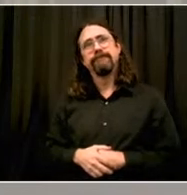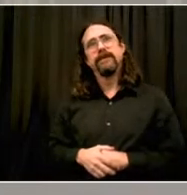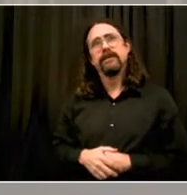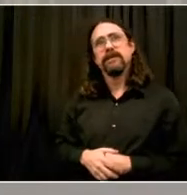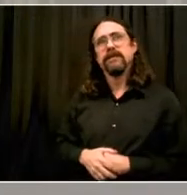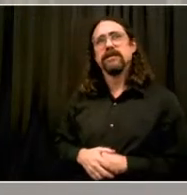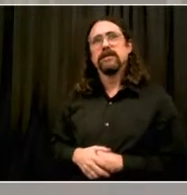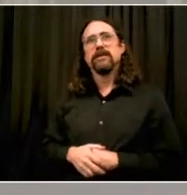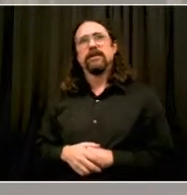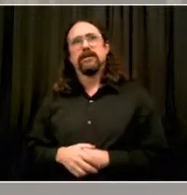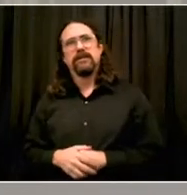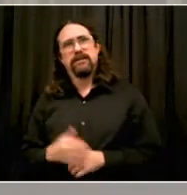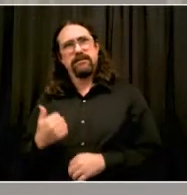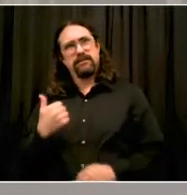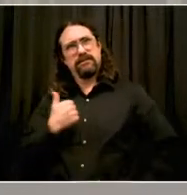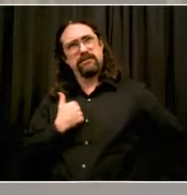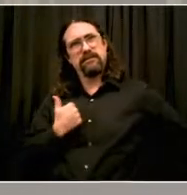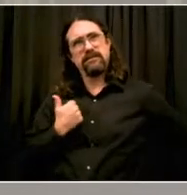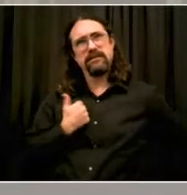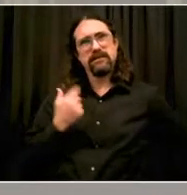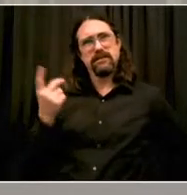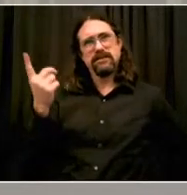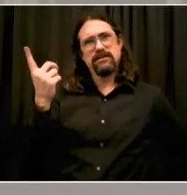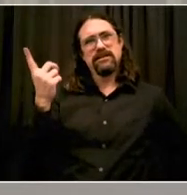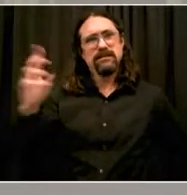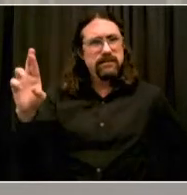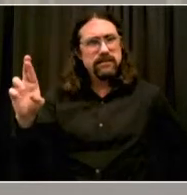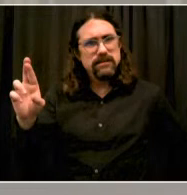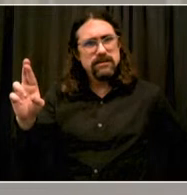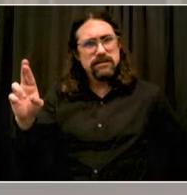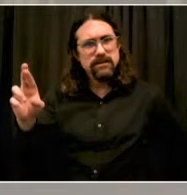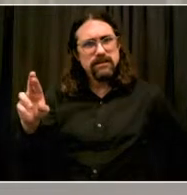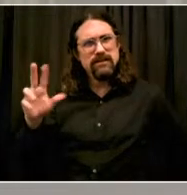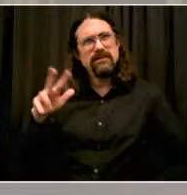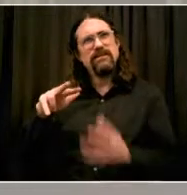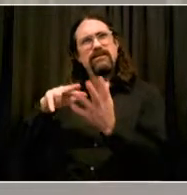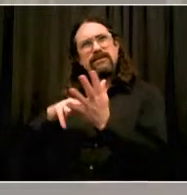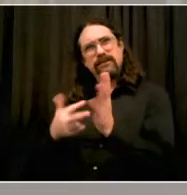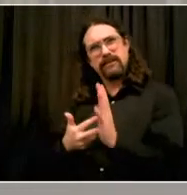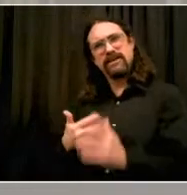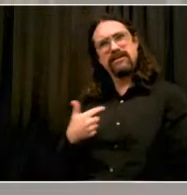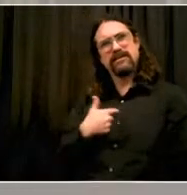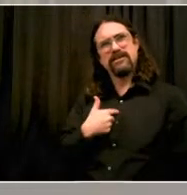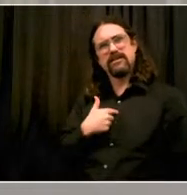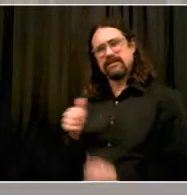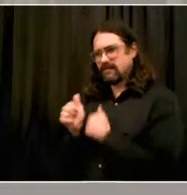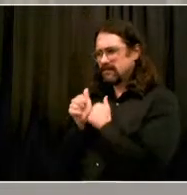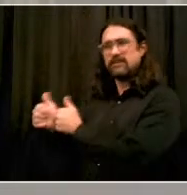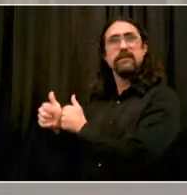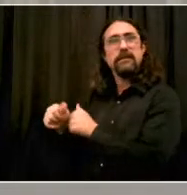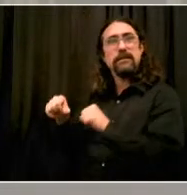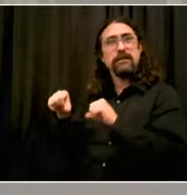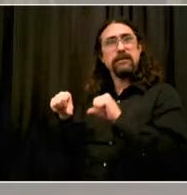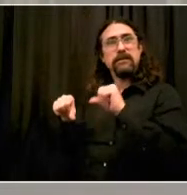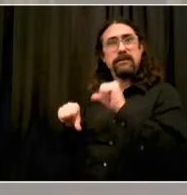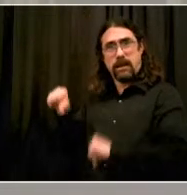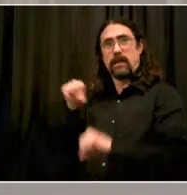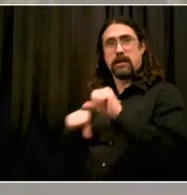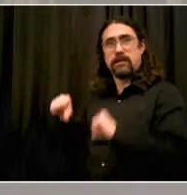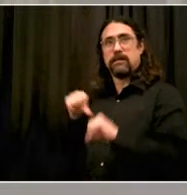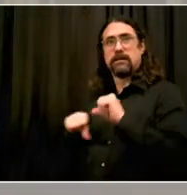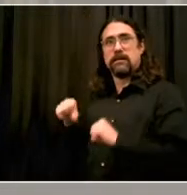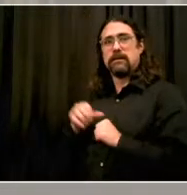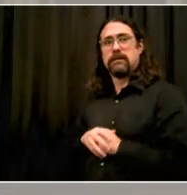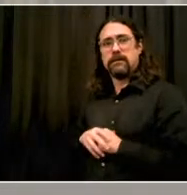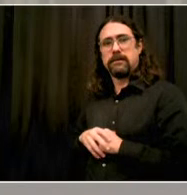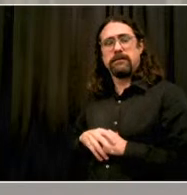from experiences. We have to learn from evidence as it emerges so that we can make the best decisions on behalf of the people that we are